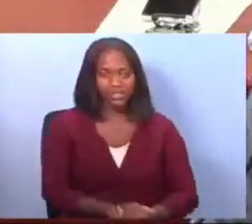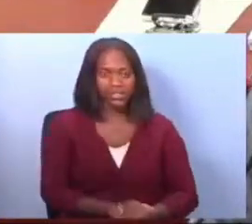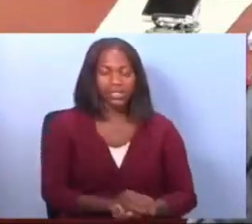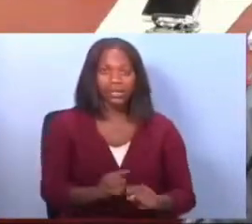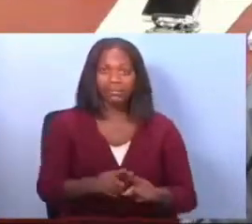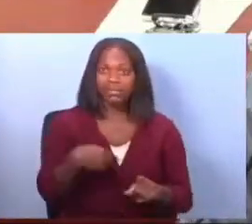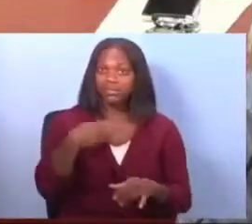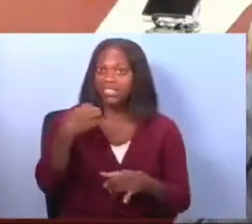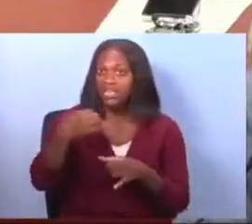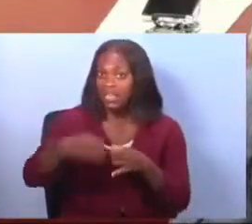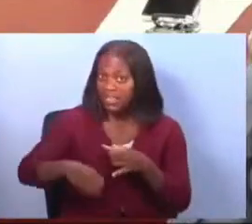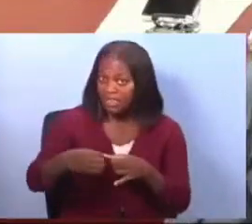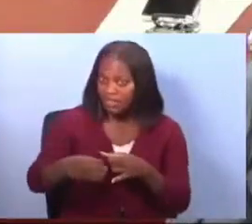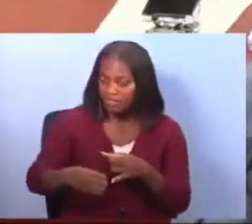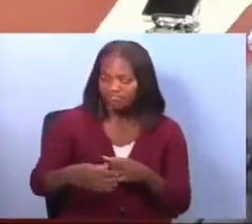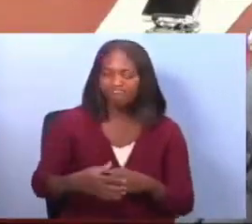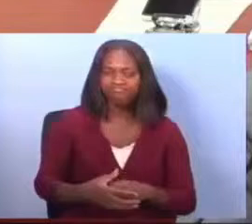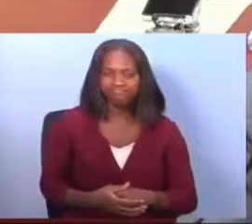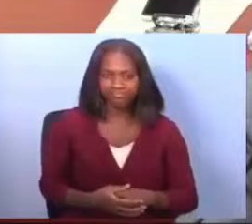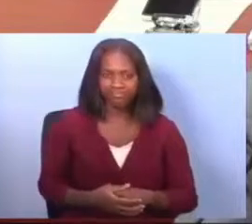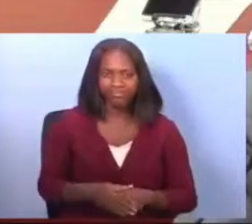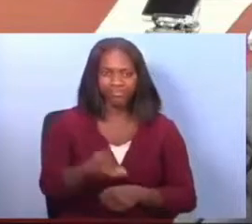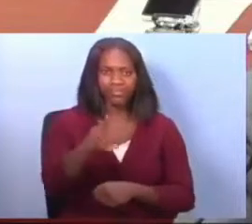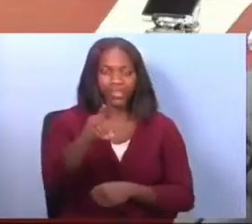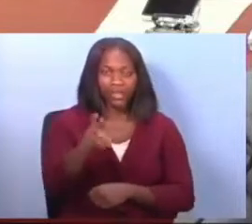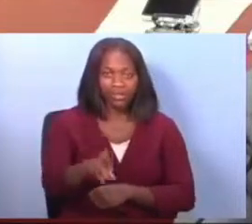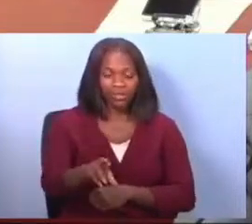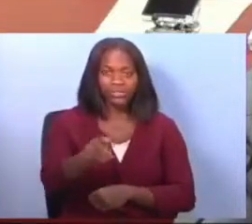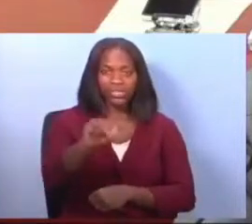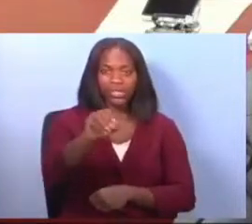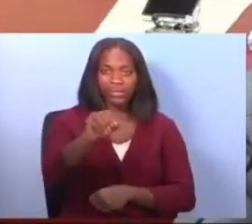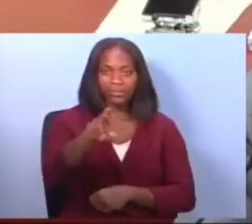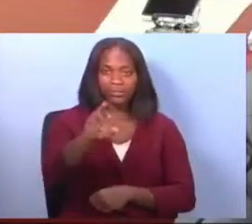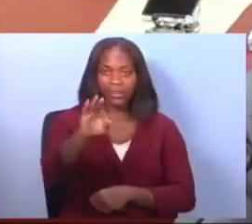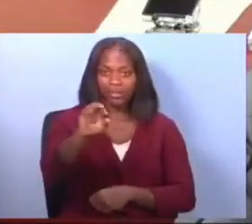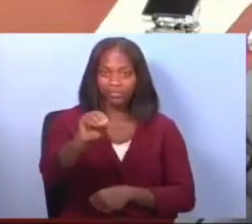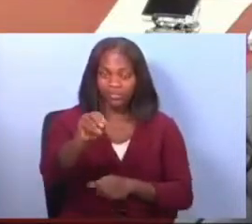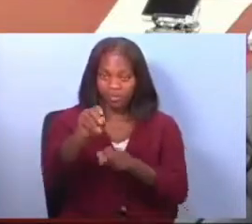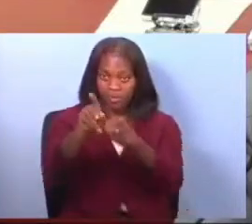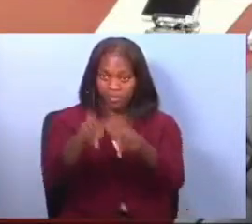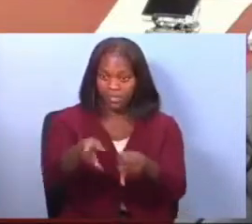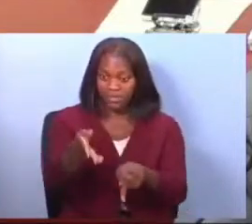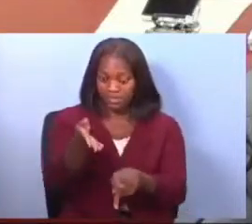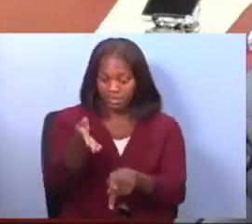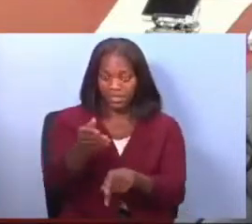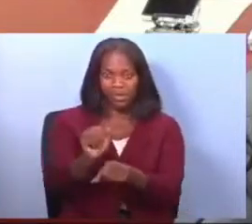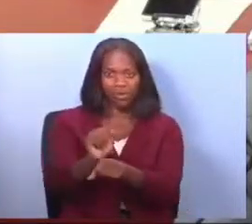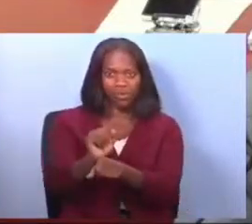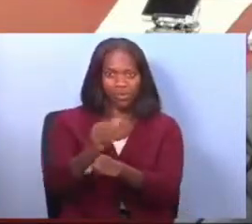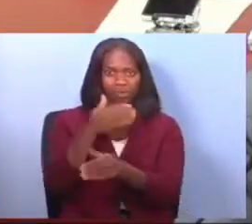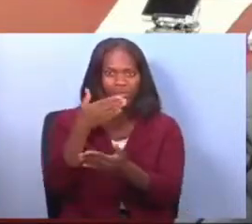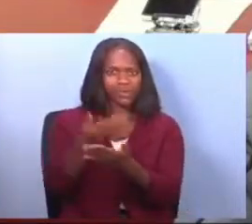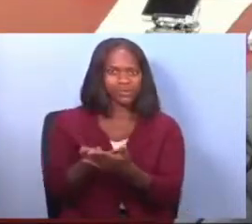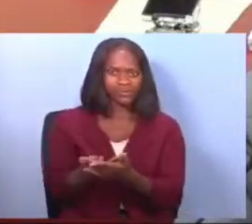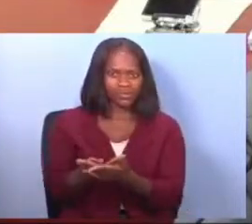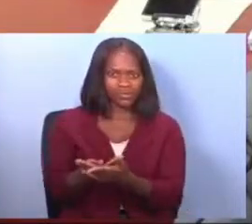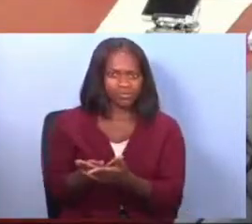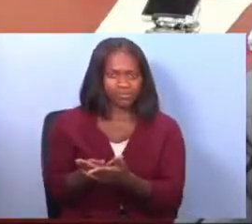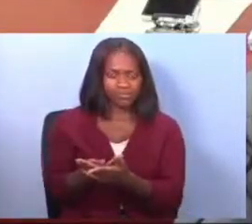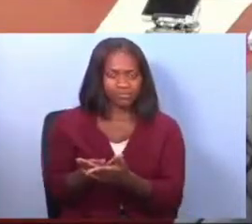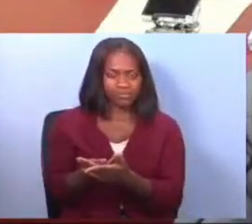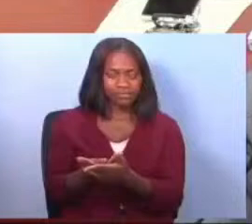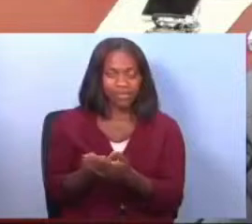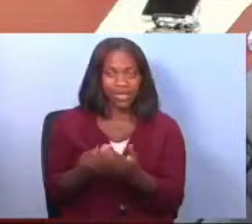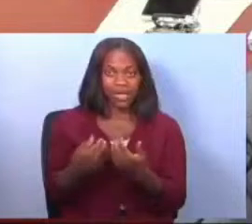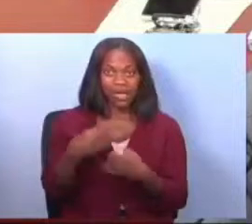to conclude, Dr. Mafo as a person has performed creditably well. He has gained